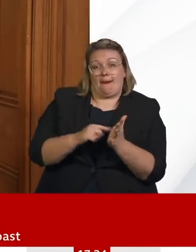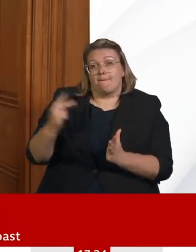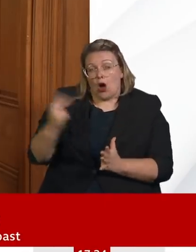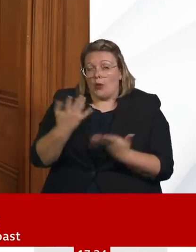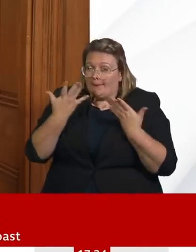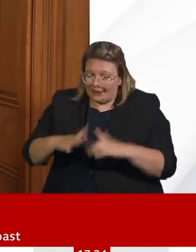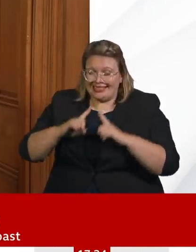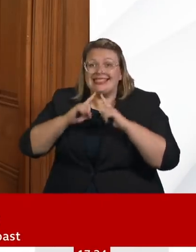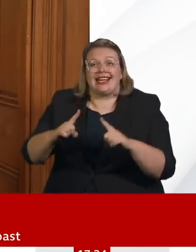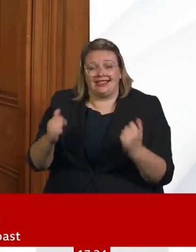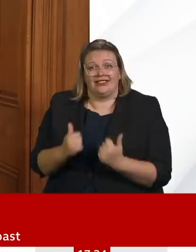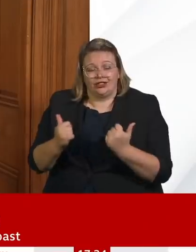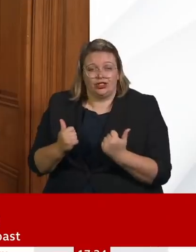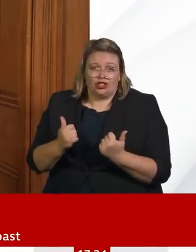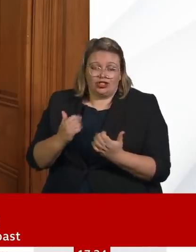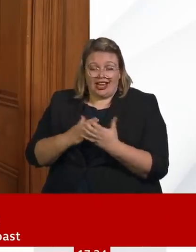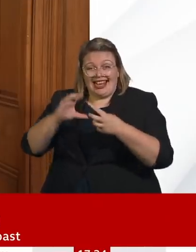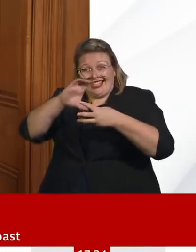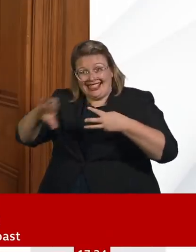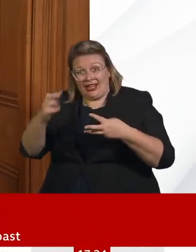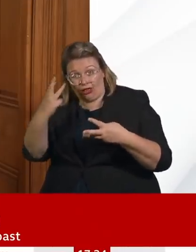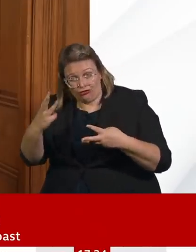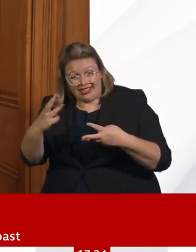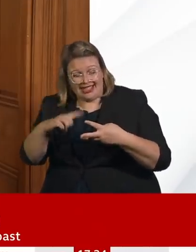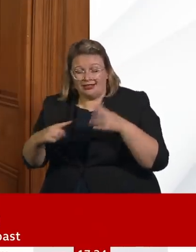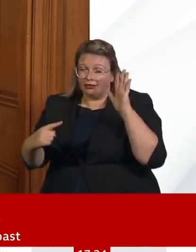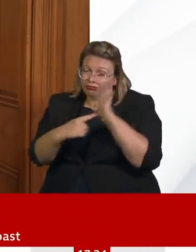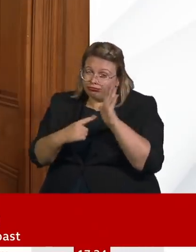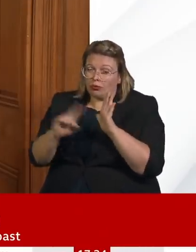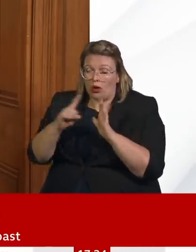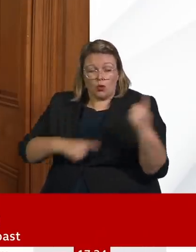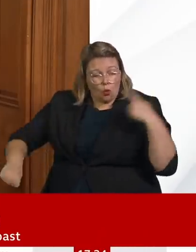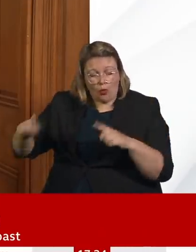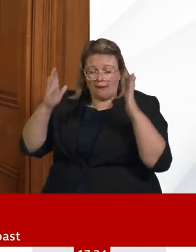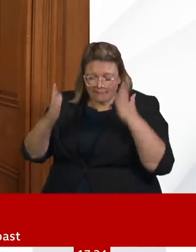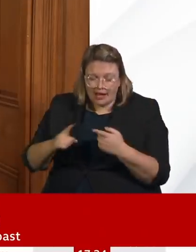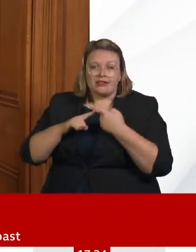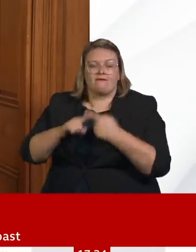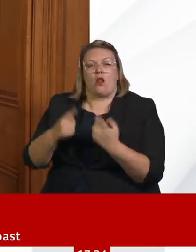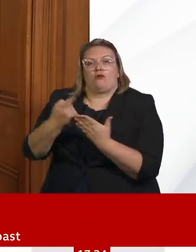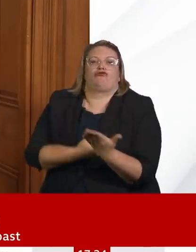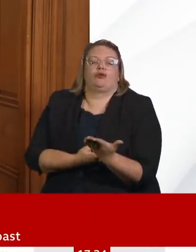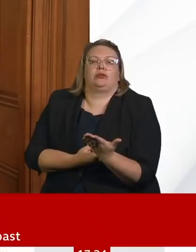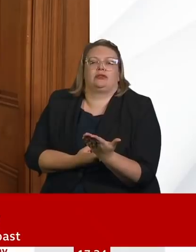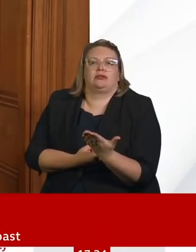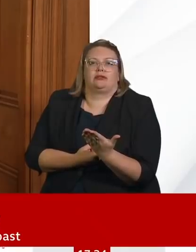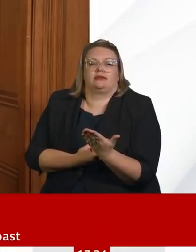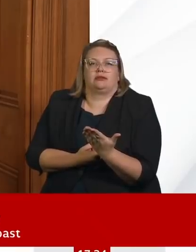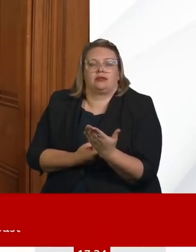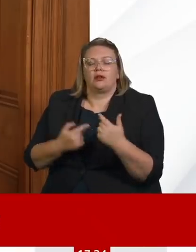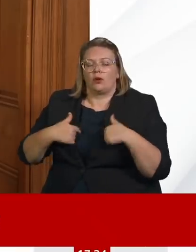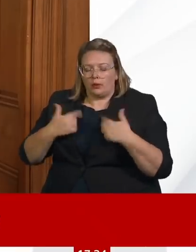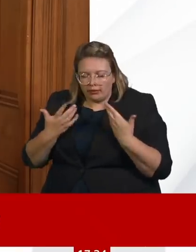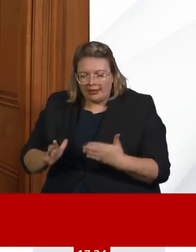with Tier 3 is for everybody to comply. And I think the package of measures that